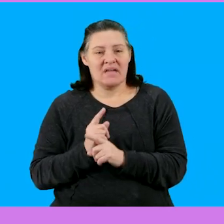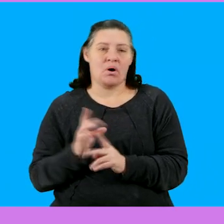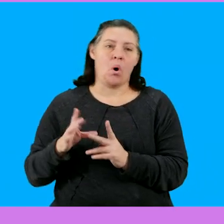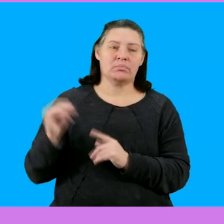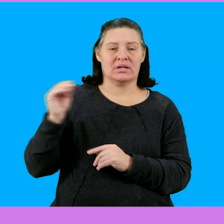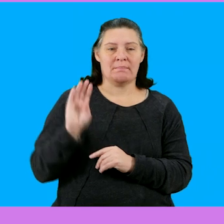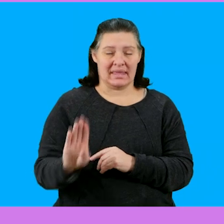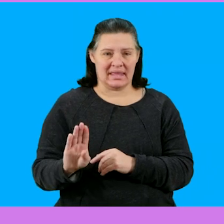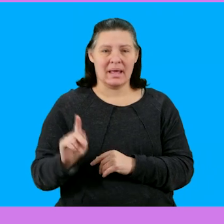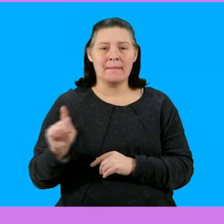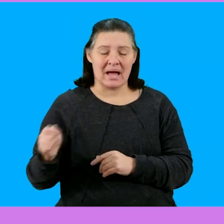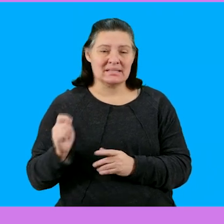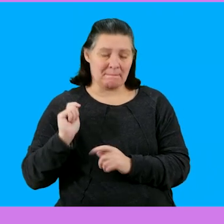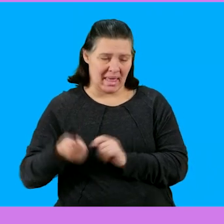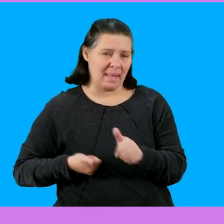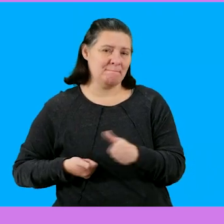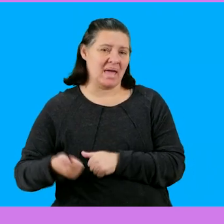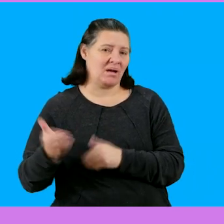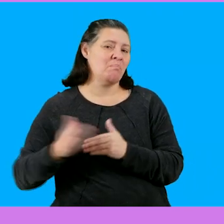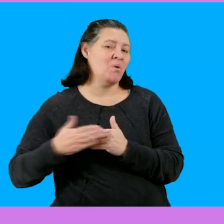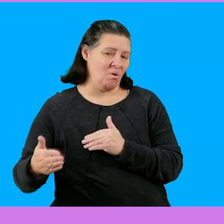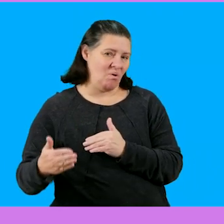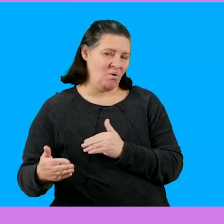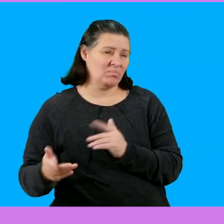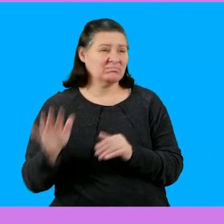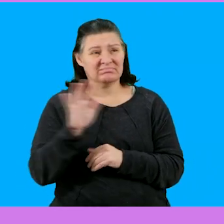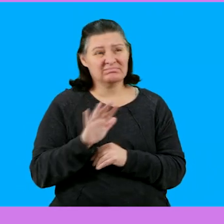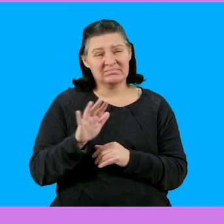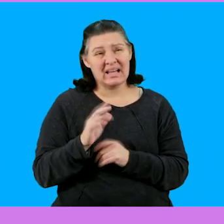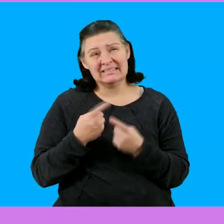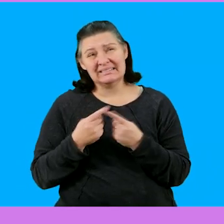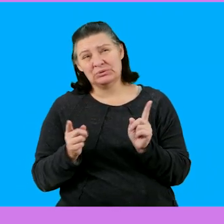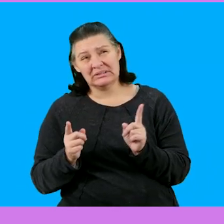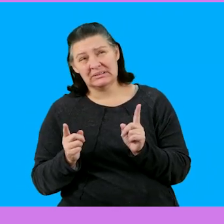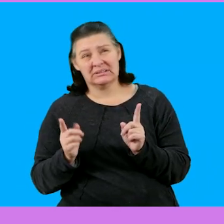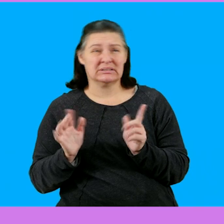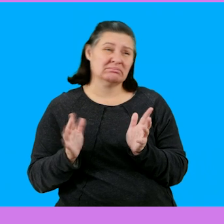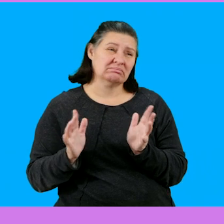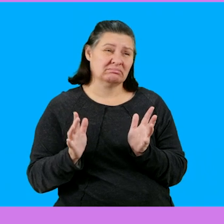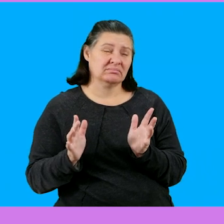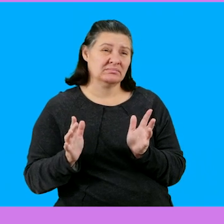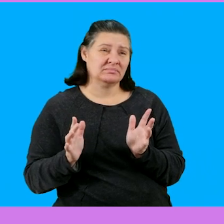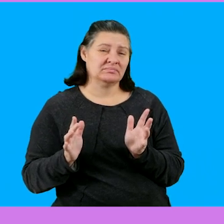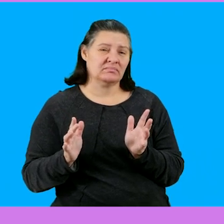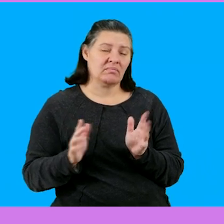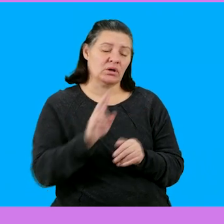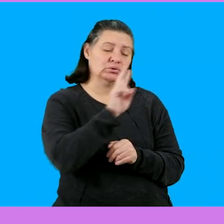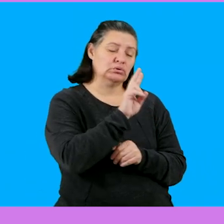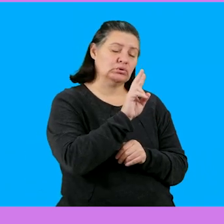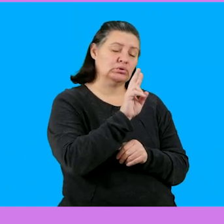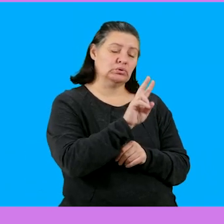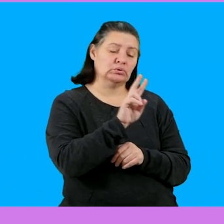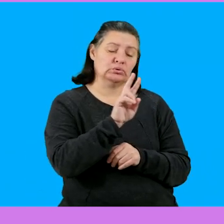with option B, he'll need to pay back more, right? There's a difference of, let's quickly see. I'm going to take now